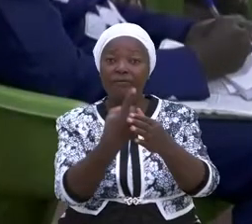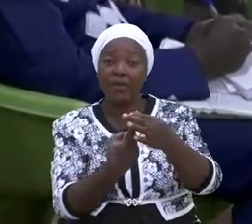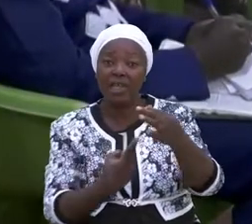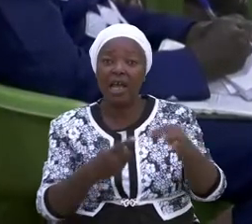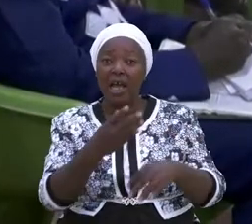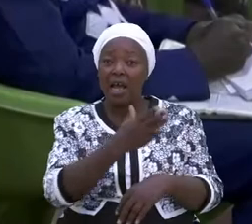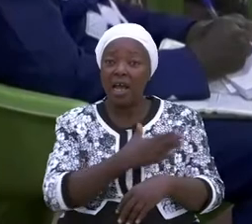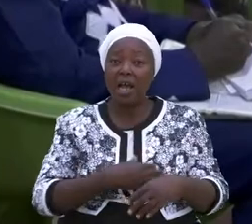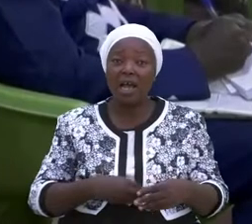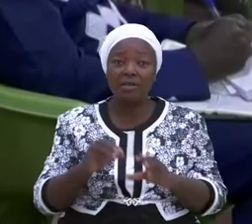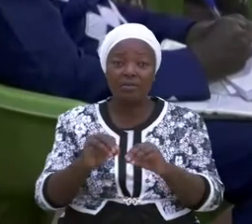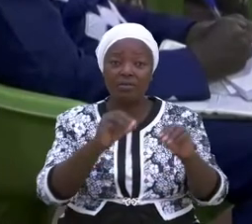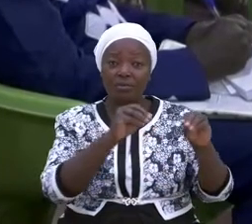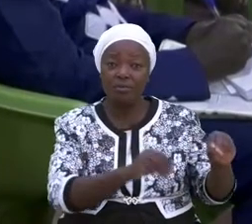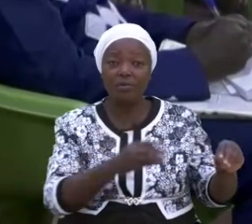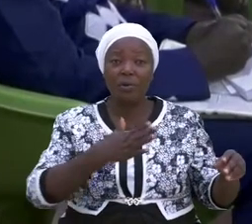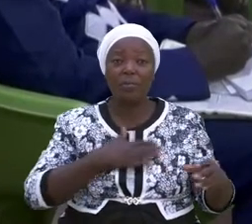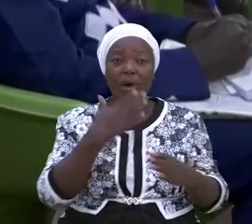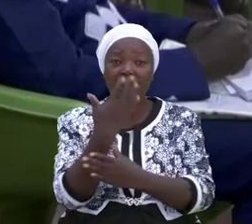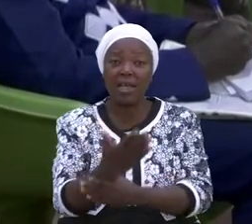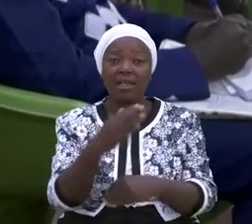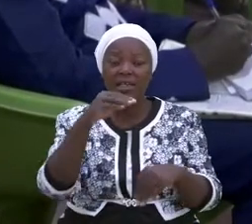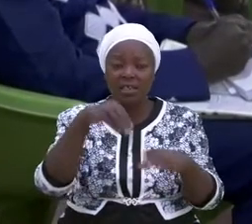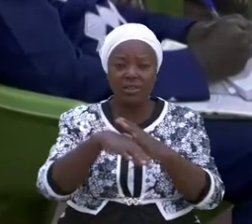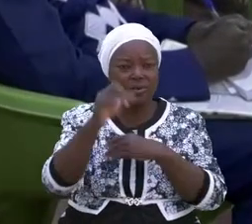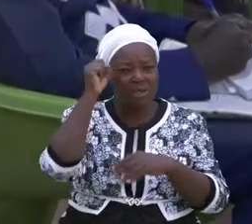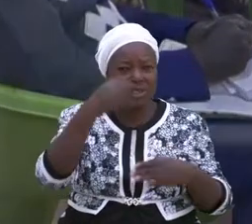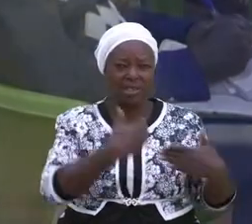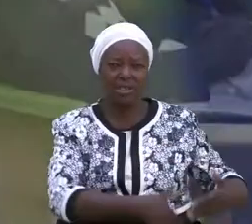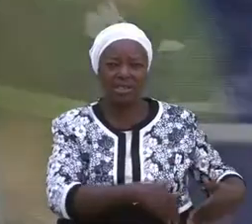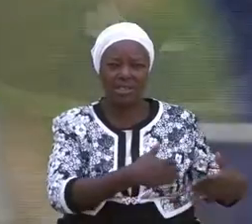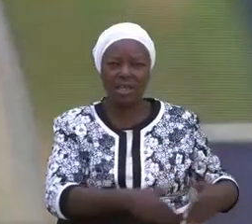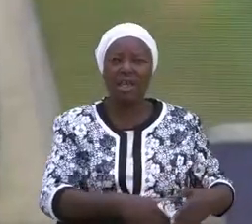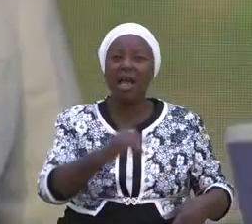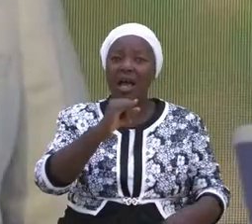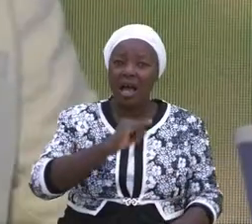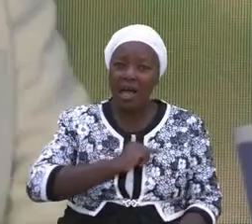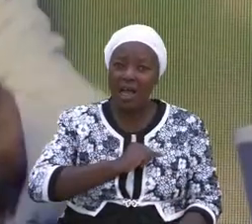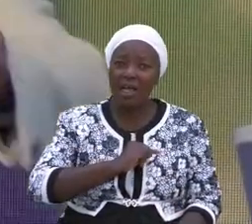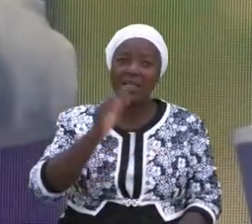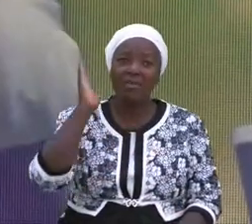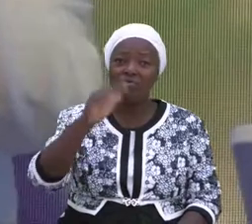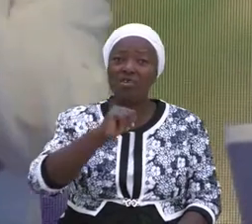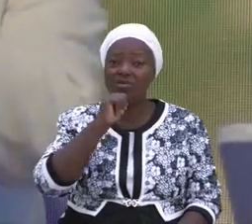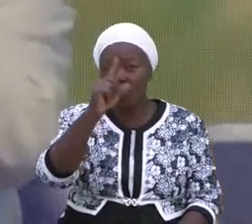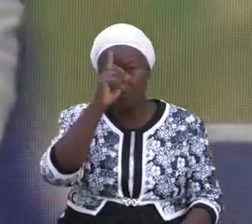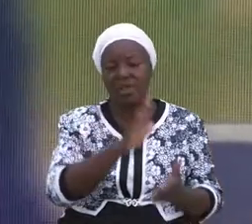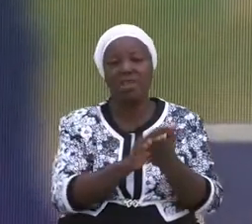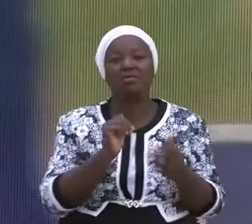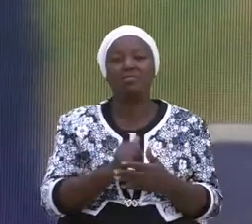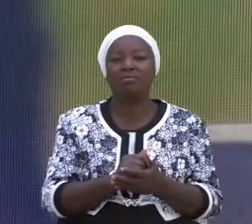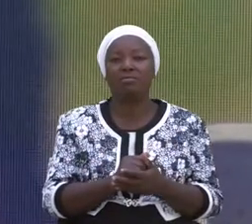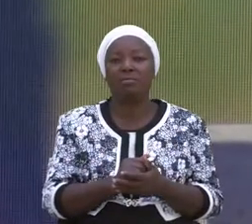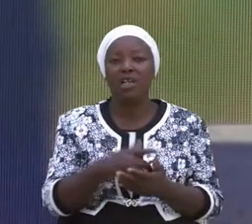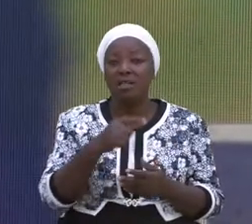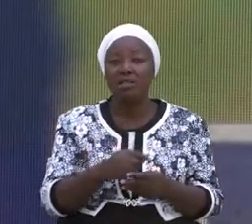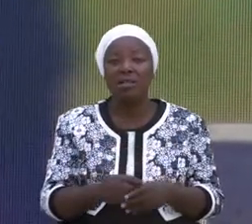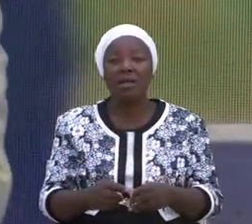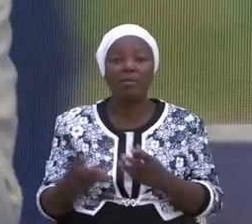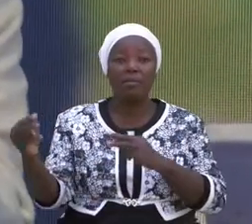thrust my hand into his side, I will not believe. The battleground